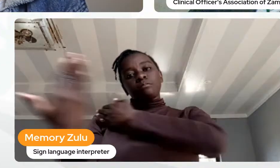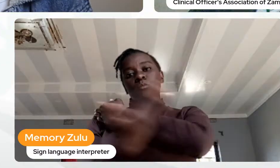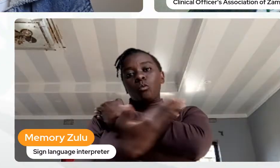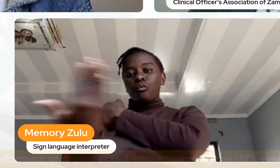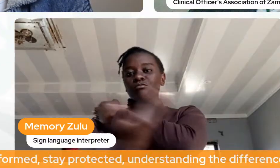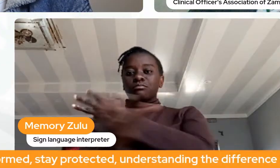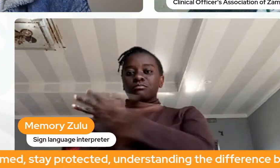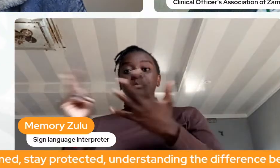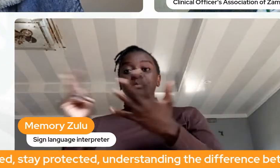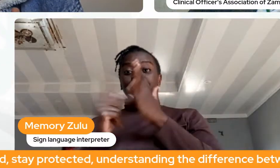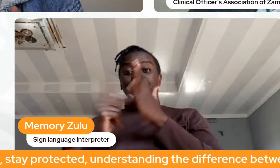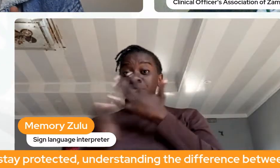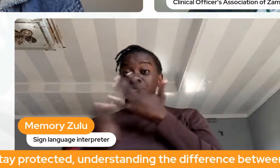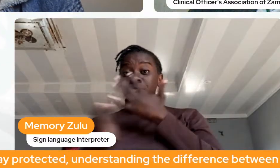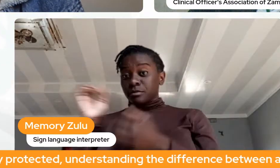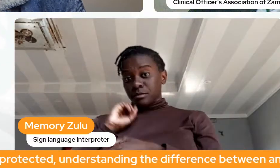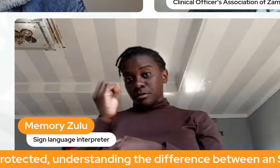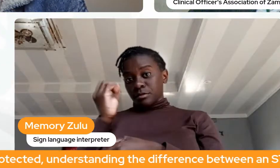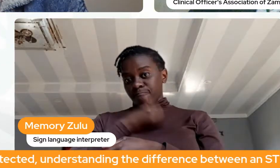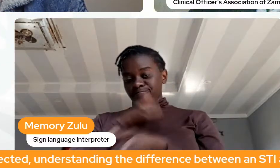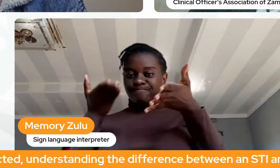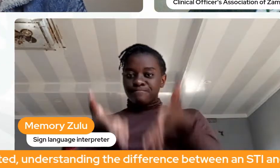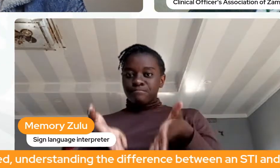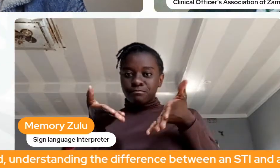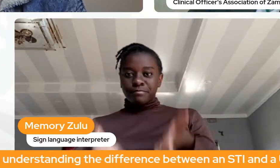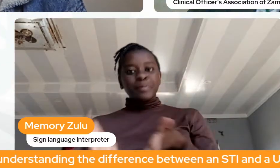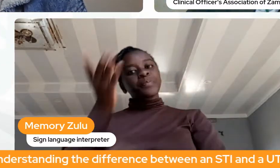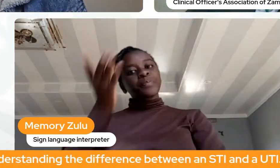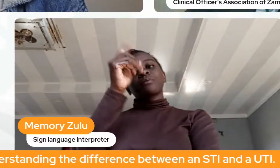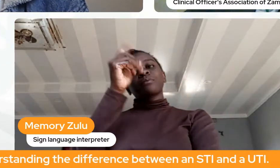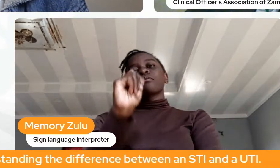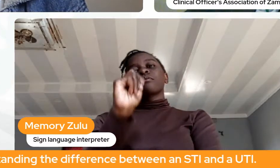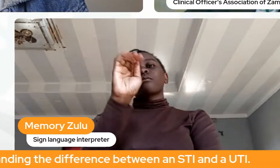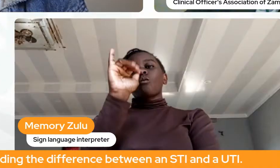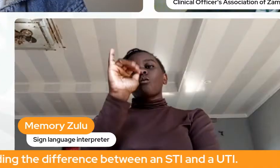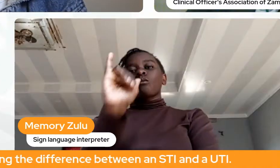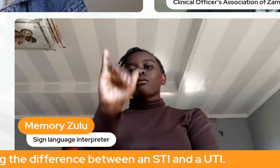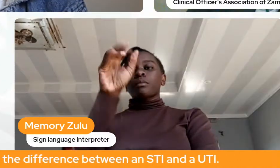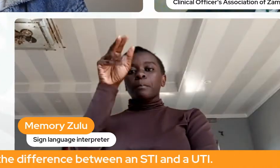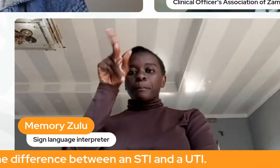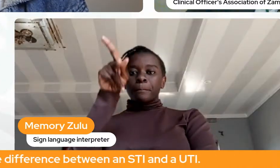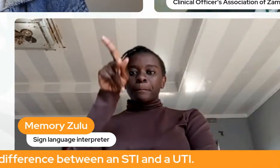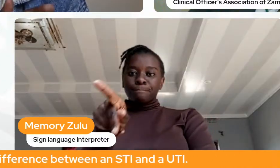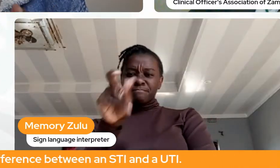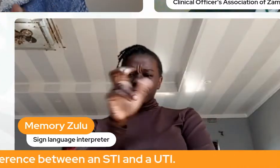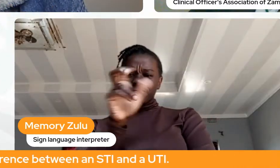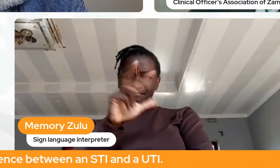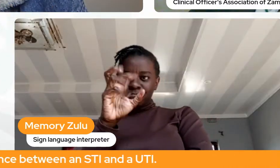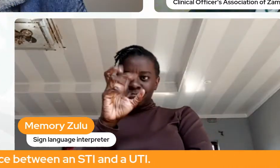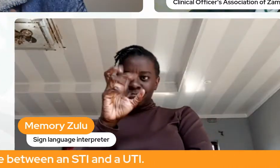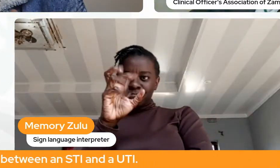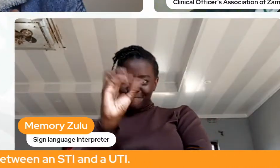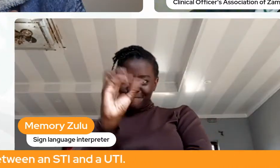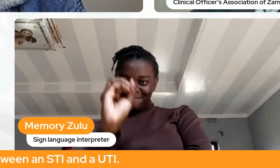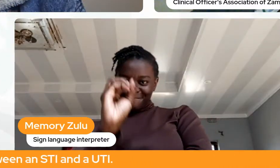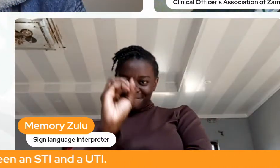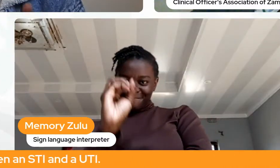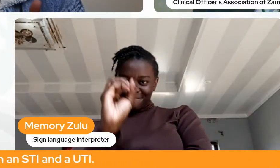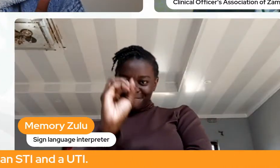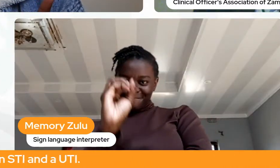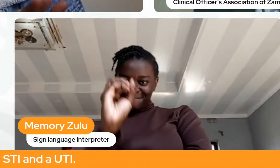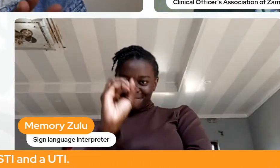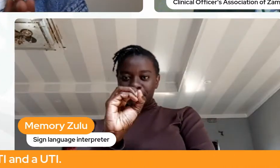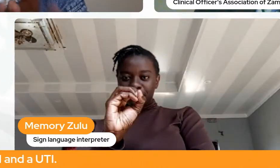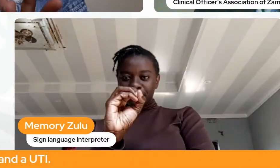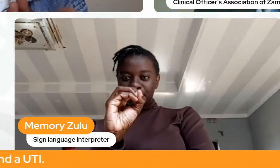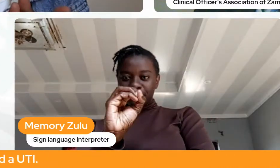Show. And of course, a show brought to you by 𝗙𝗏𝗲𝗃. And today we're discussing something really, really interesting, something that